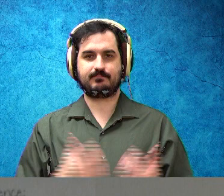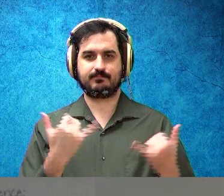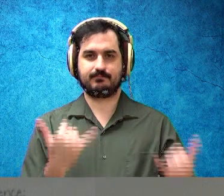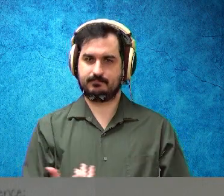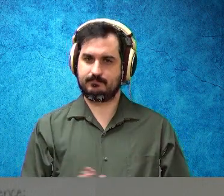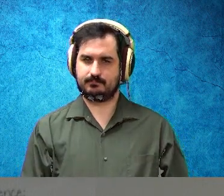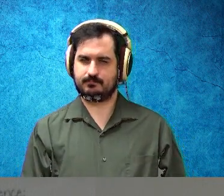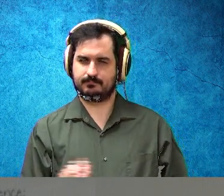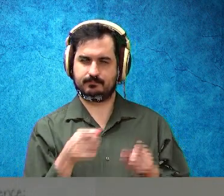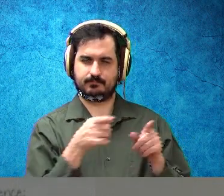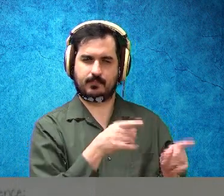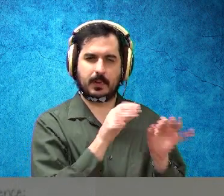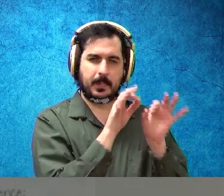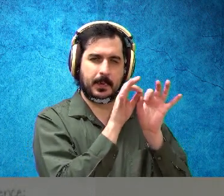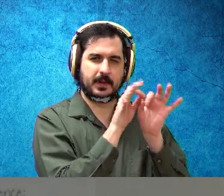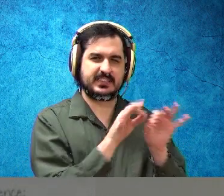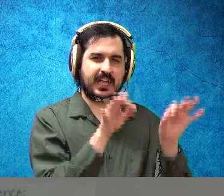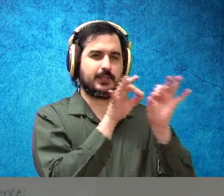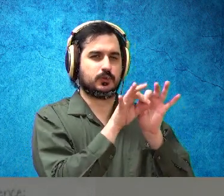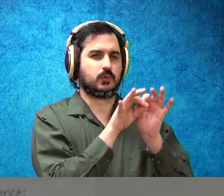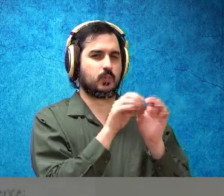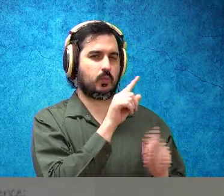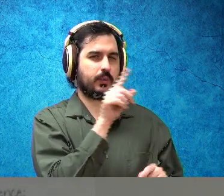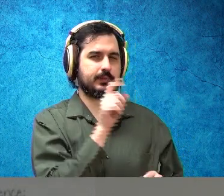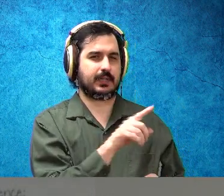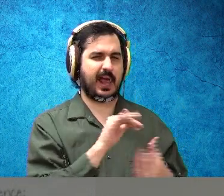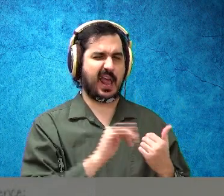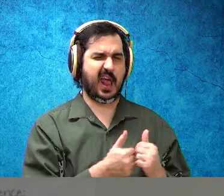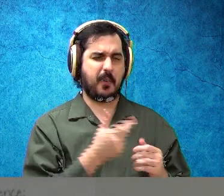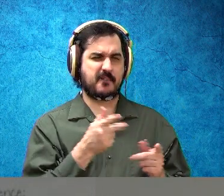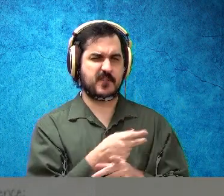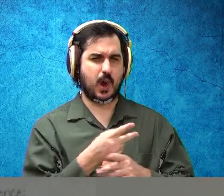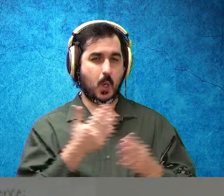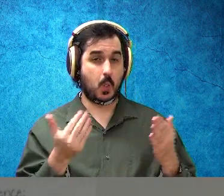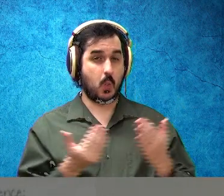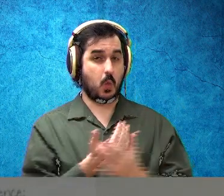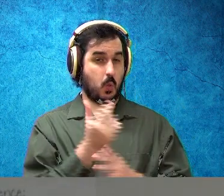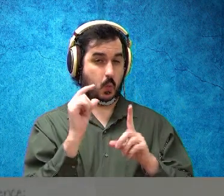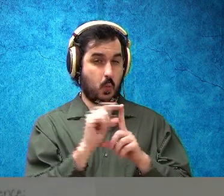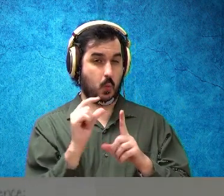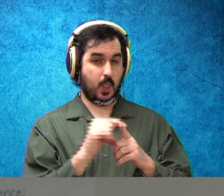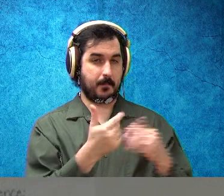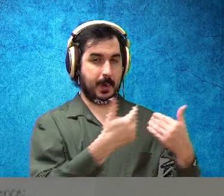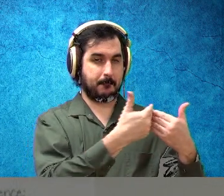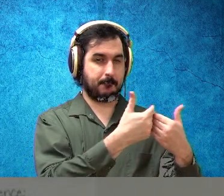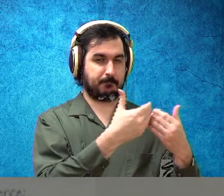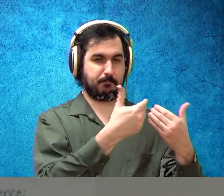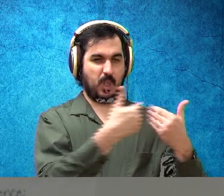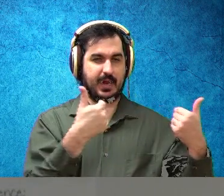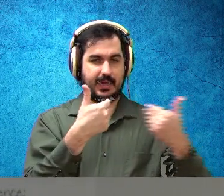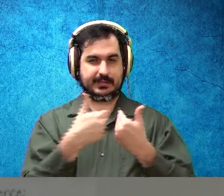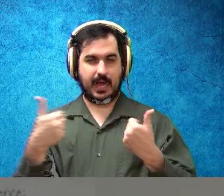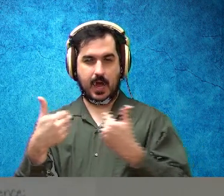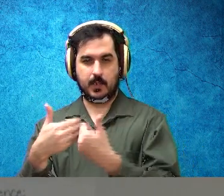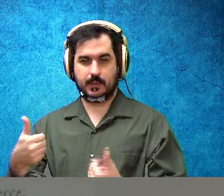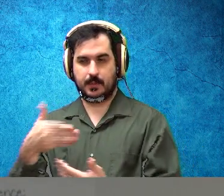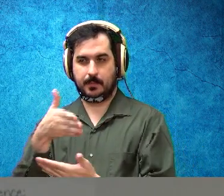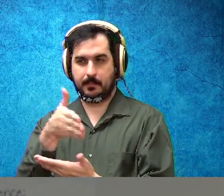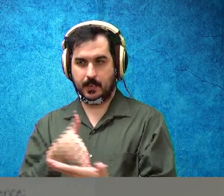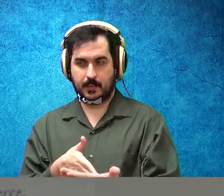question. How can I figure out a new word by breaking it down into parts? When we look at